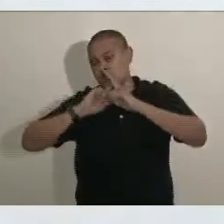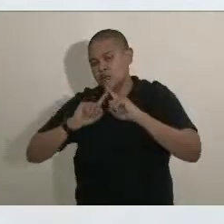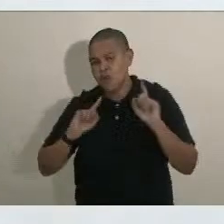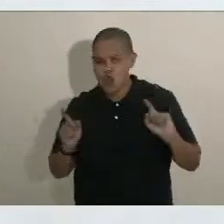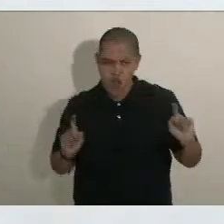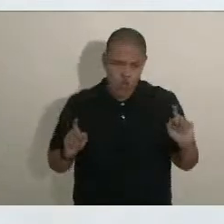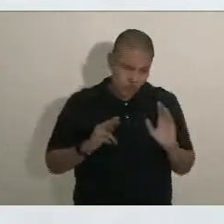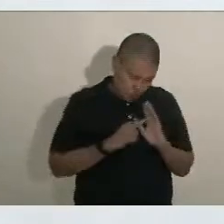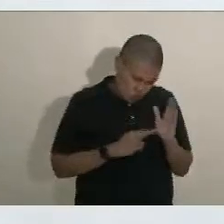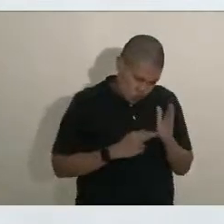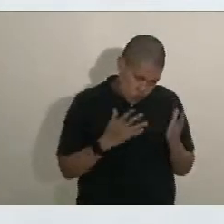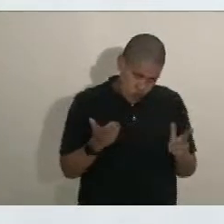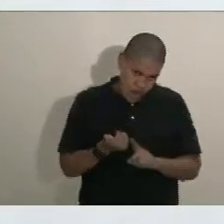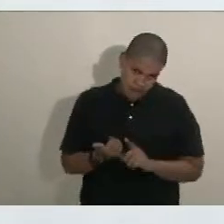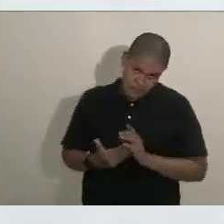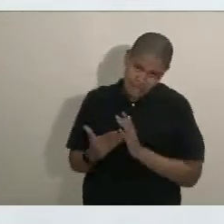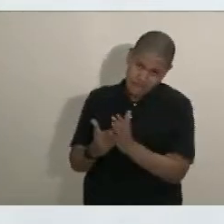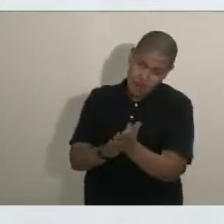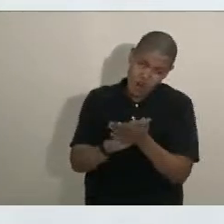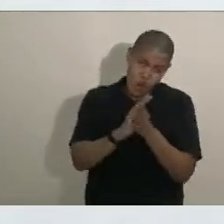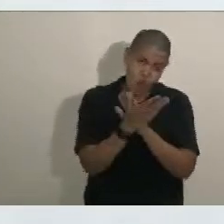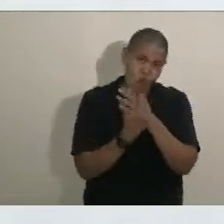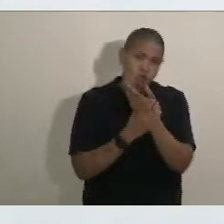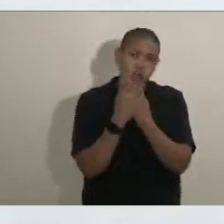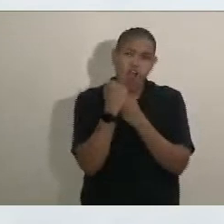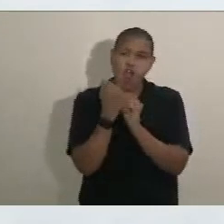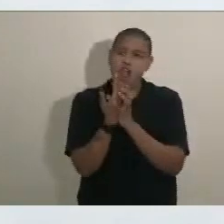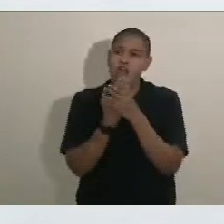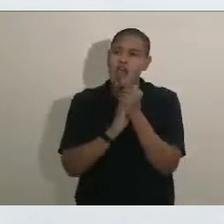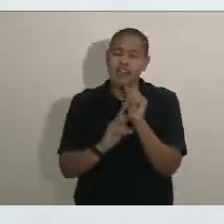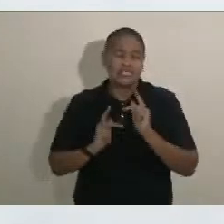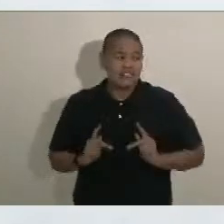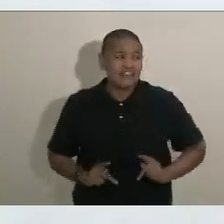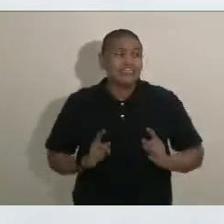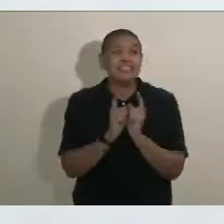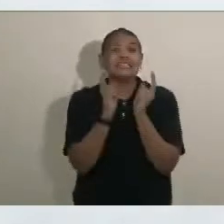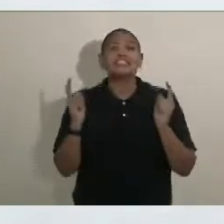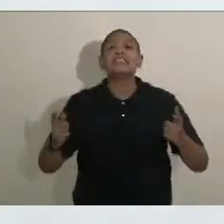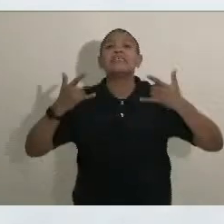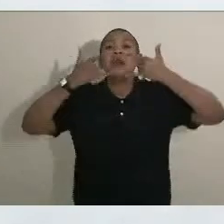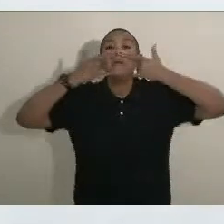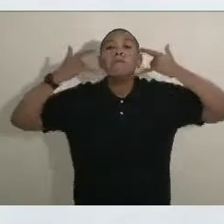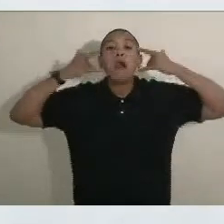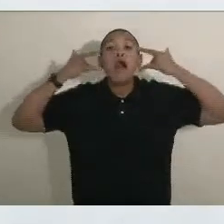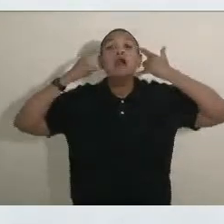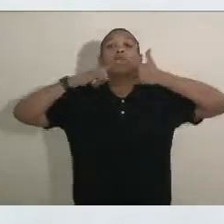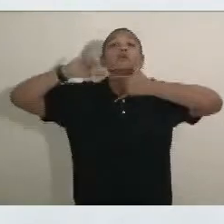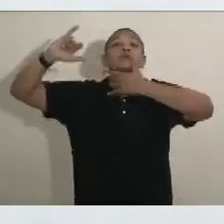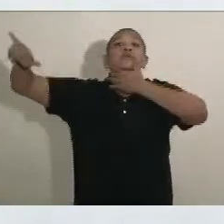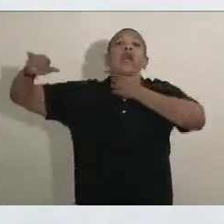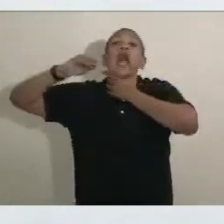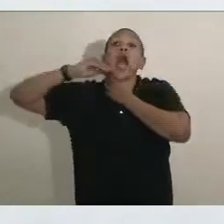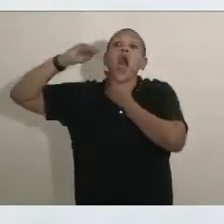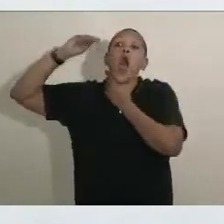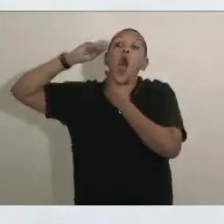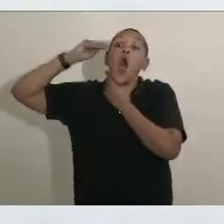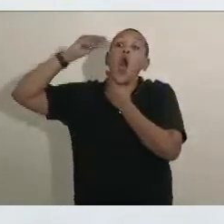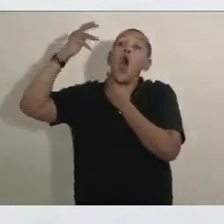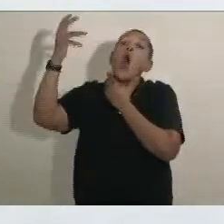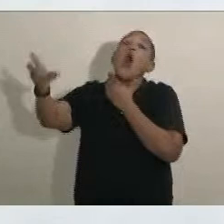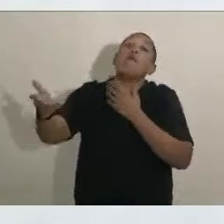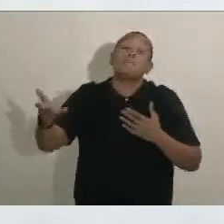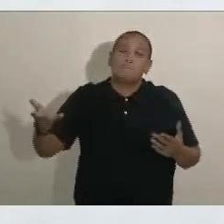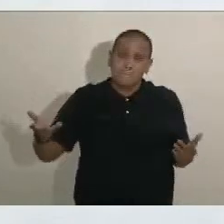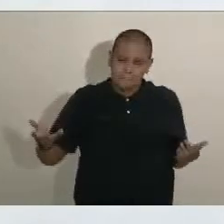control measures, frequent hand washing, physical distancing, mask wearing, and staying home if you are ill. And I want